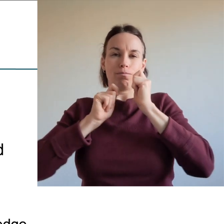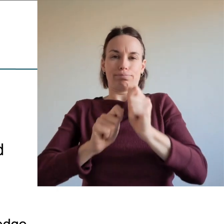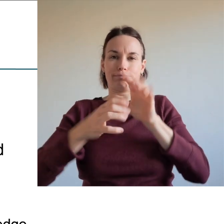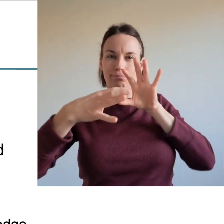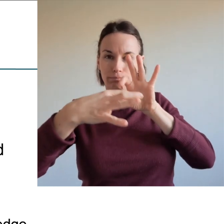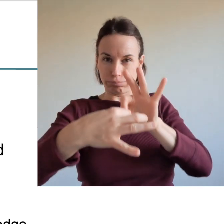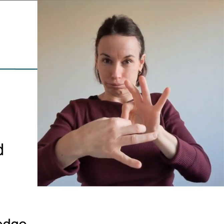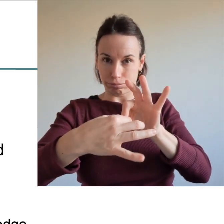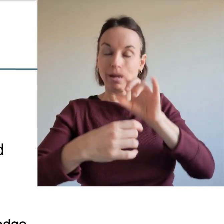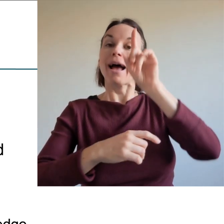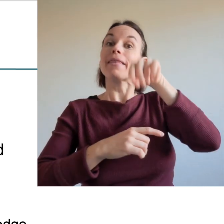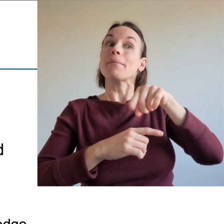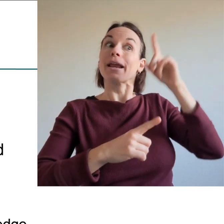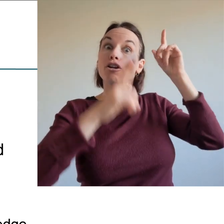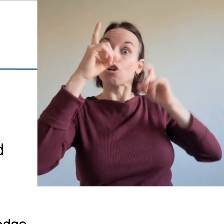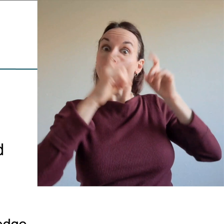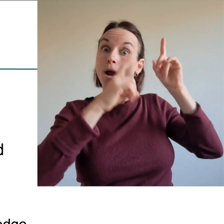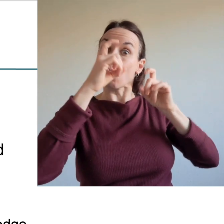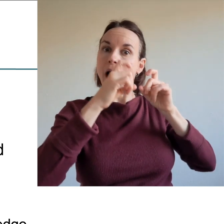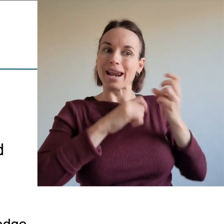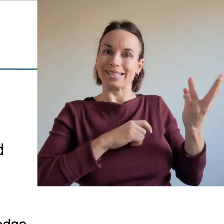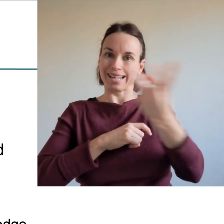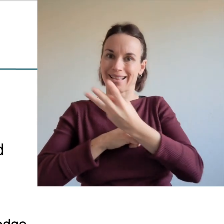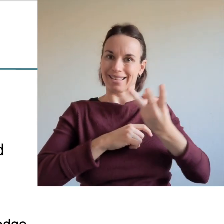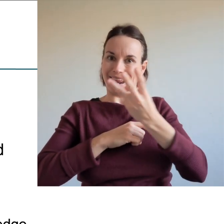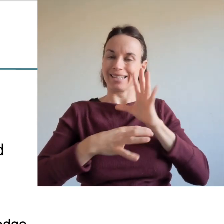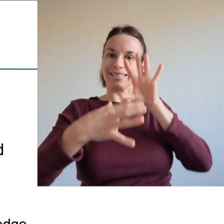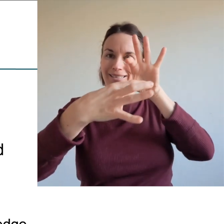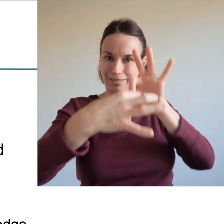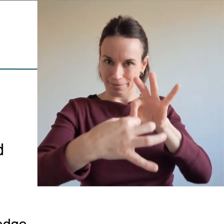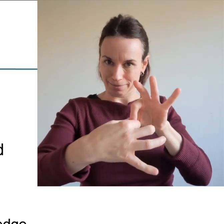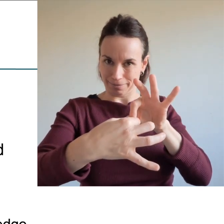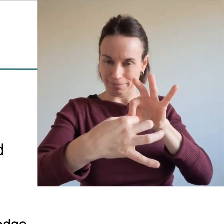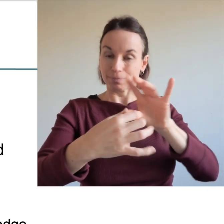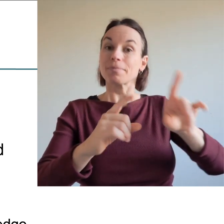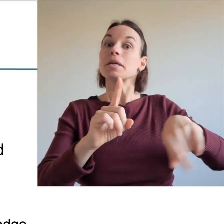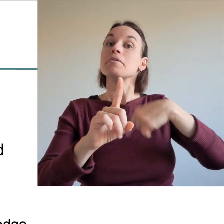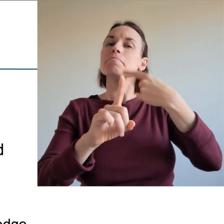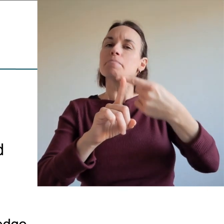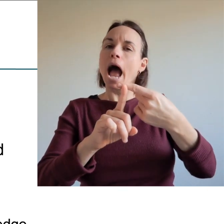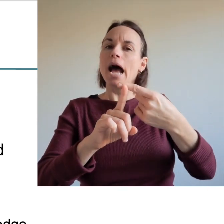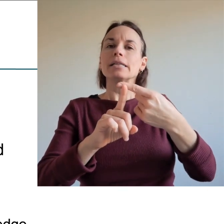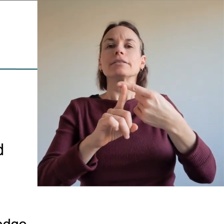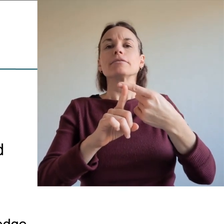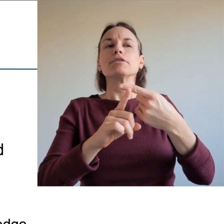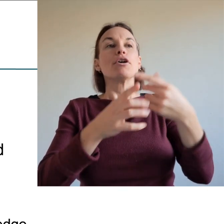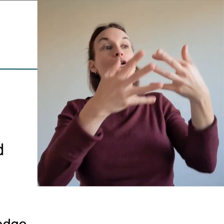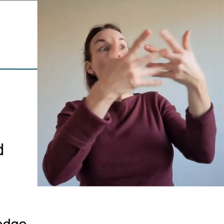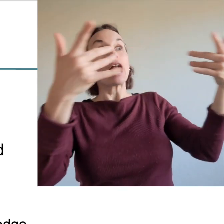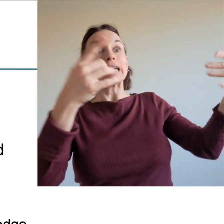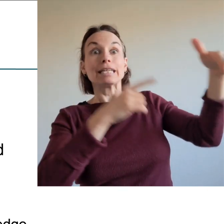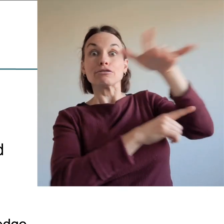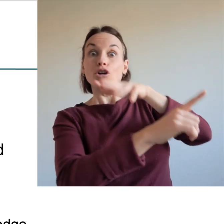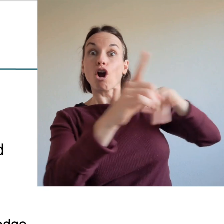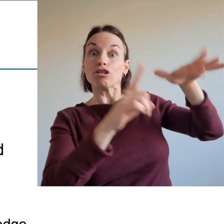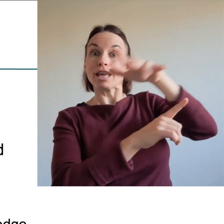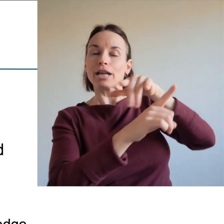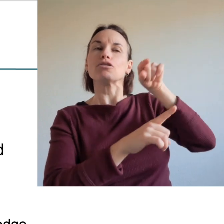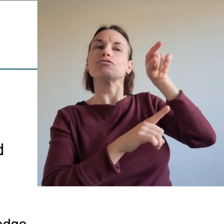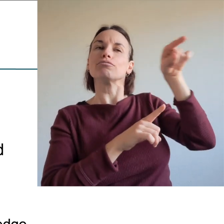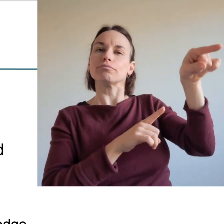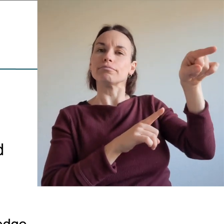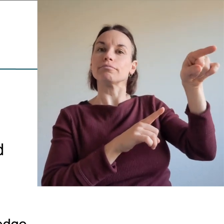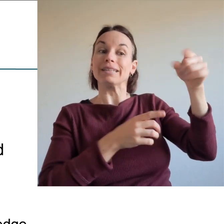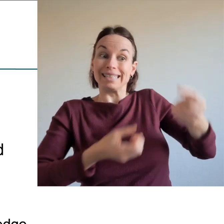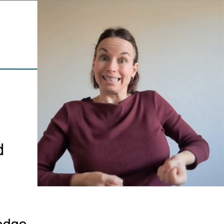also investigated sentences without indefinites in which the signer expresses different degrees of certainty and